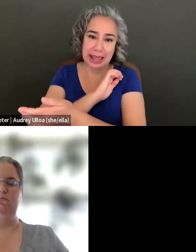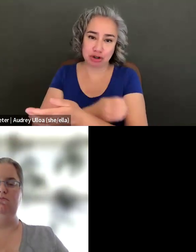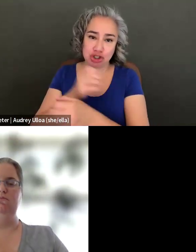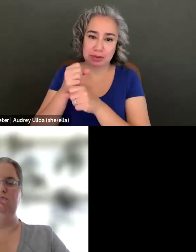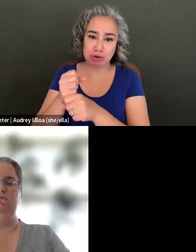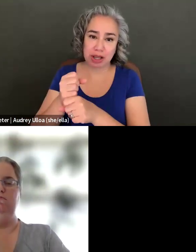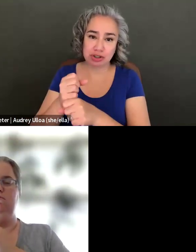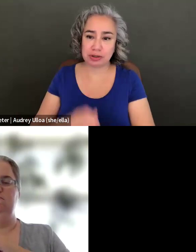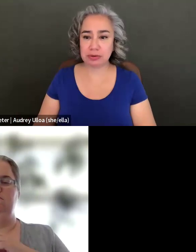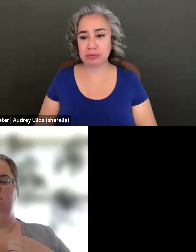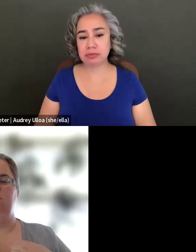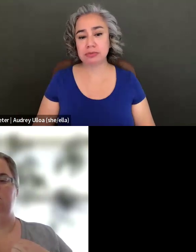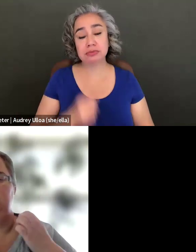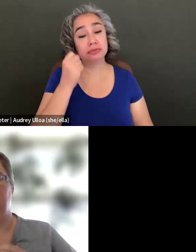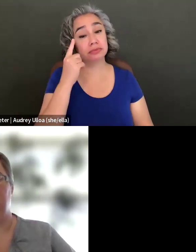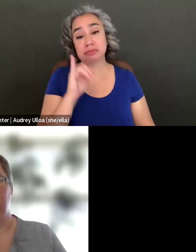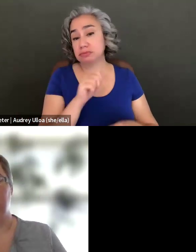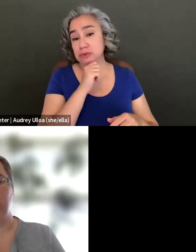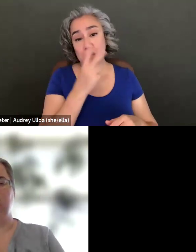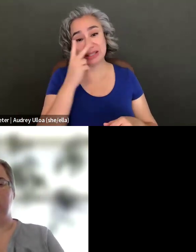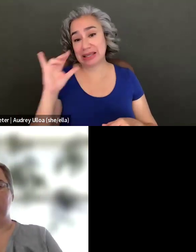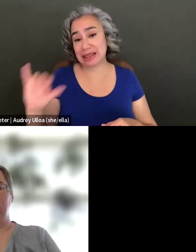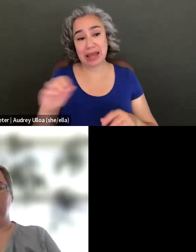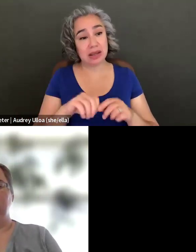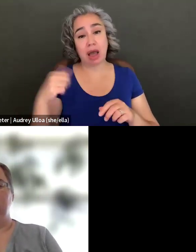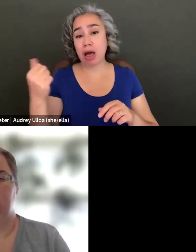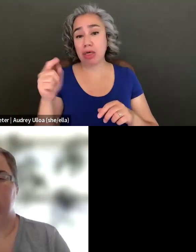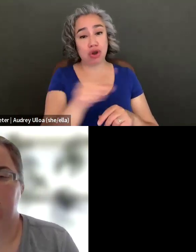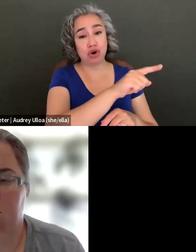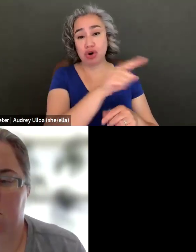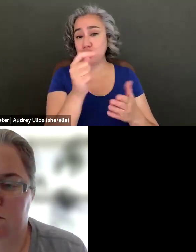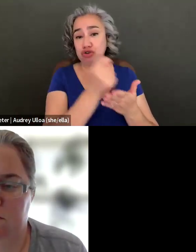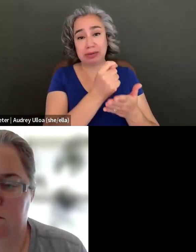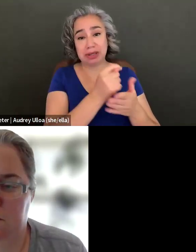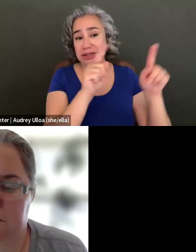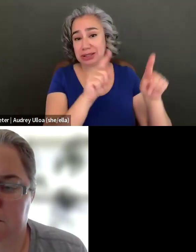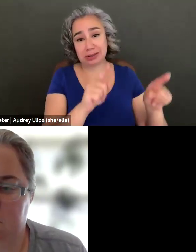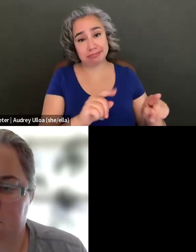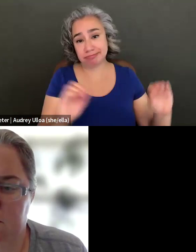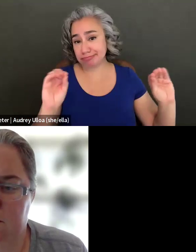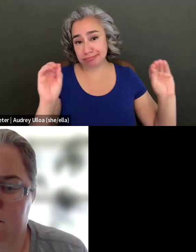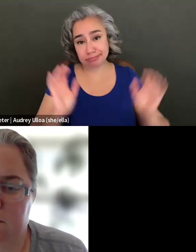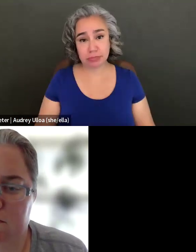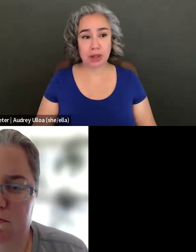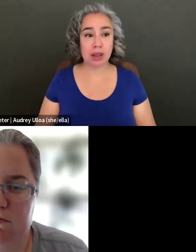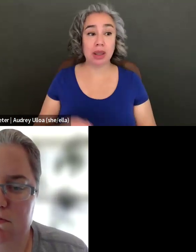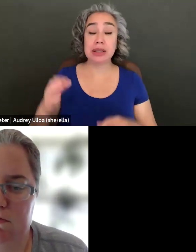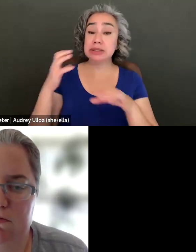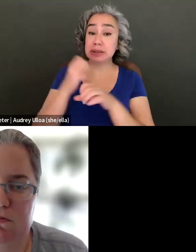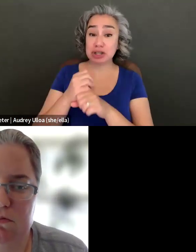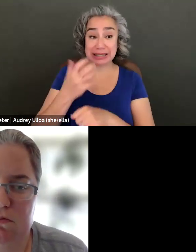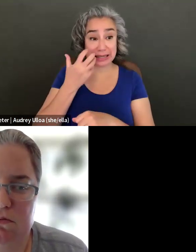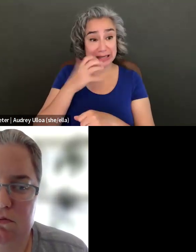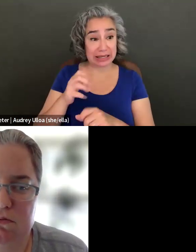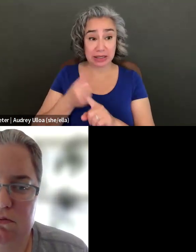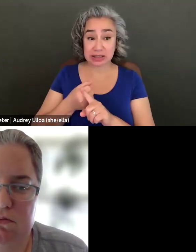Again, this was not reflected in other treatments that we looked at with this analysis. To summarize, heat had